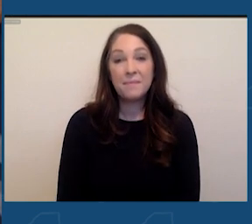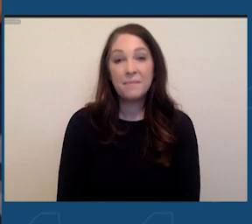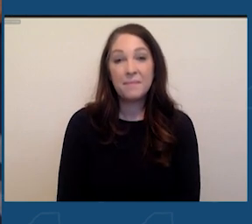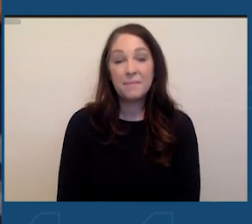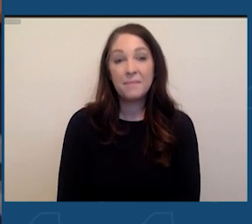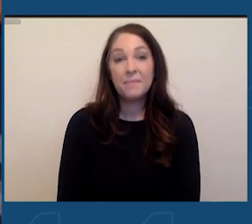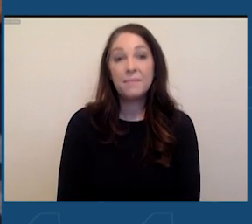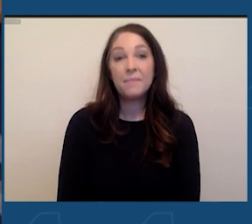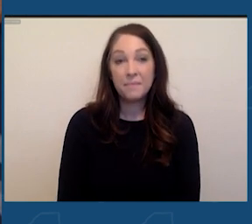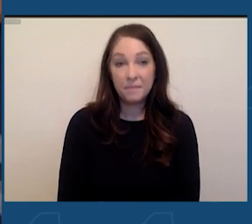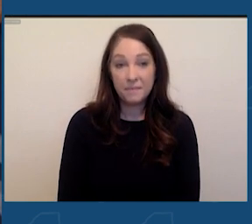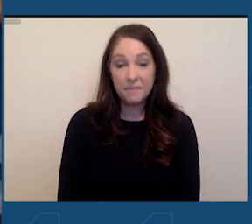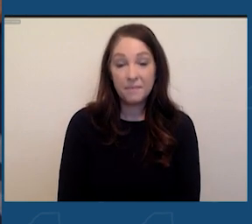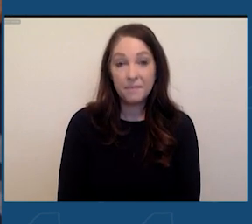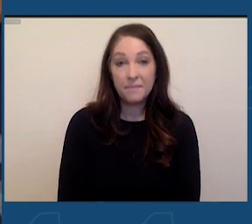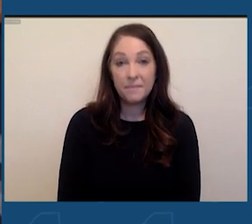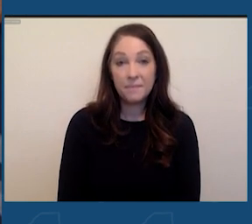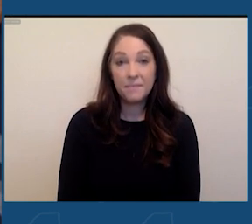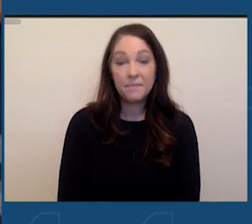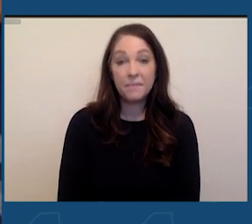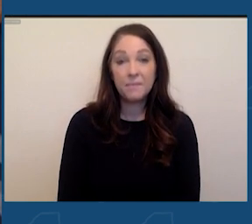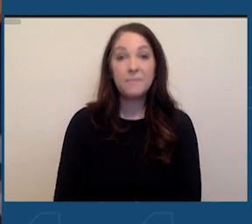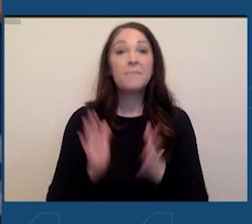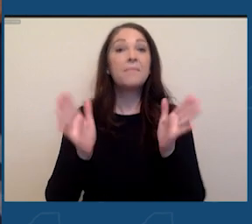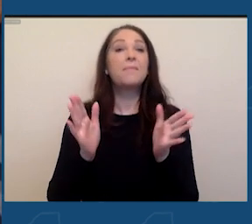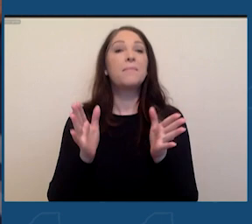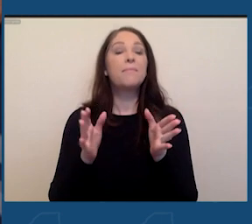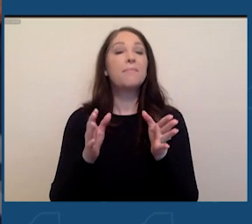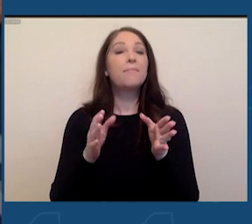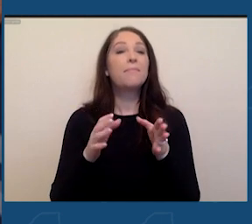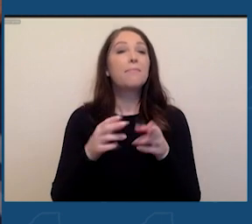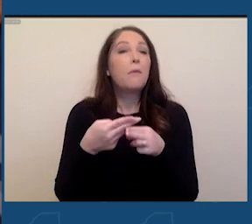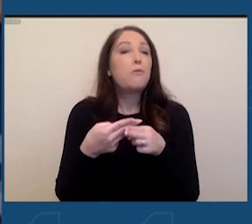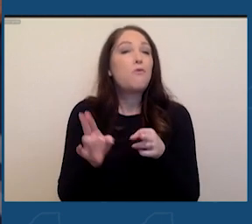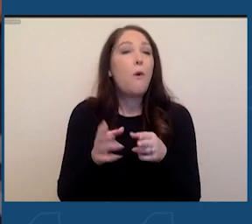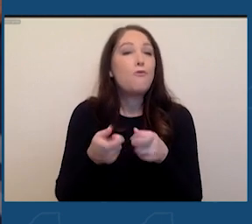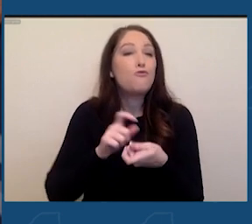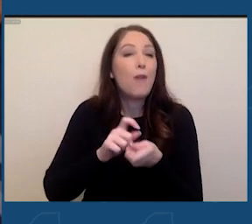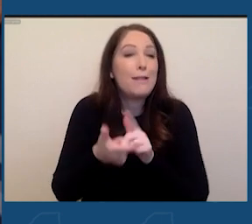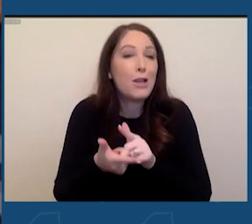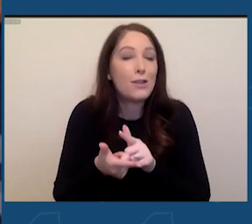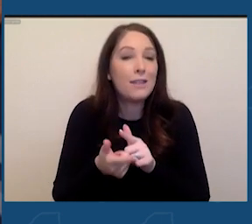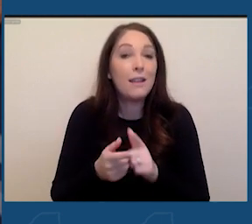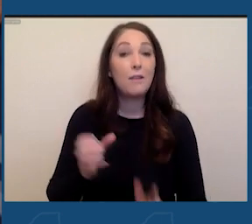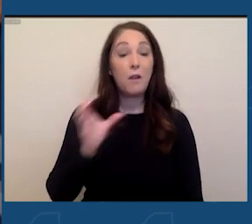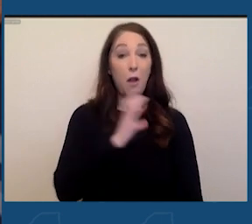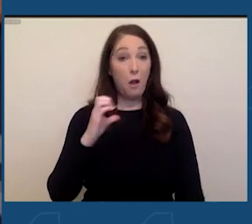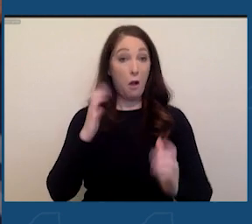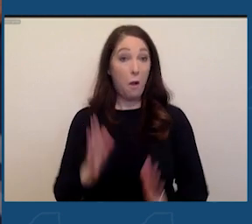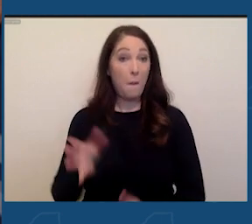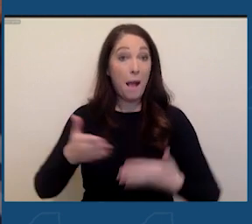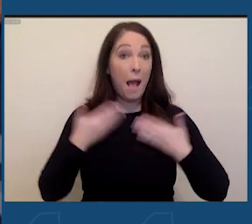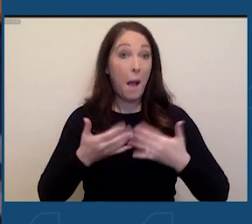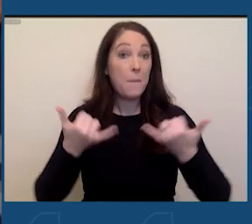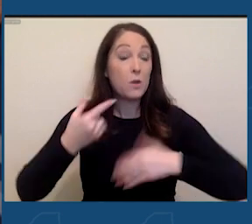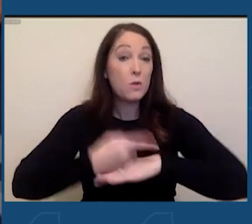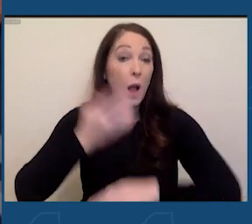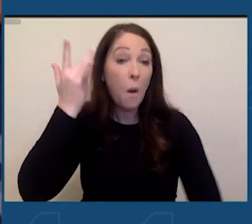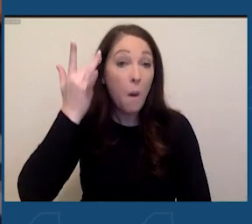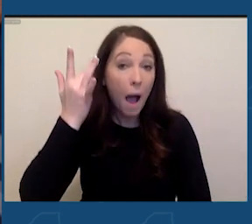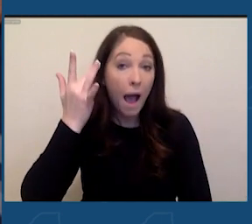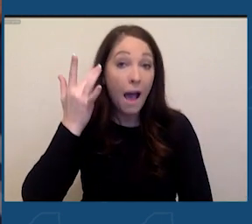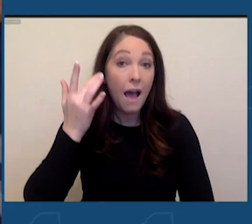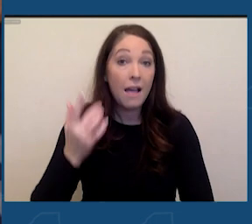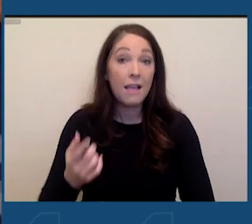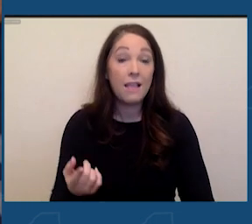esa contienda. Very brief translation. The congressman is very happy today because Licey won